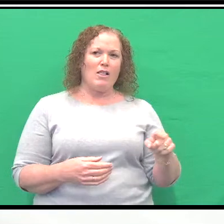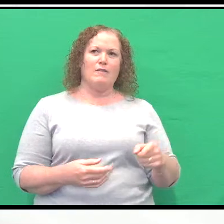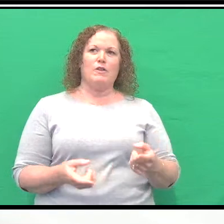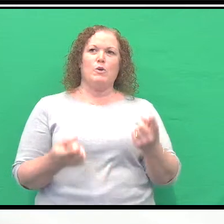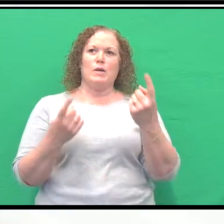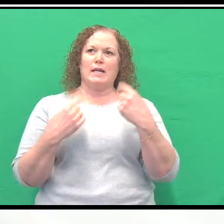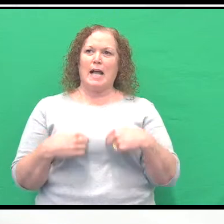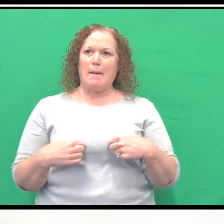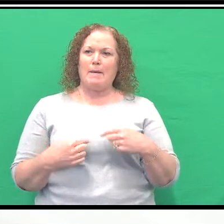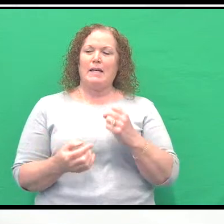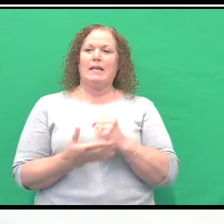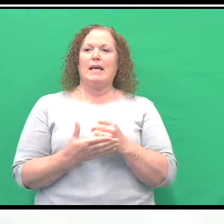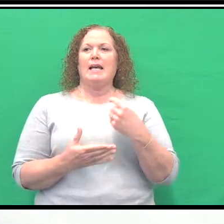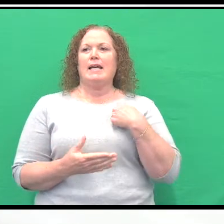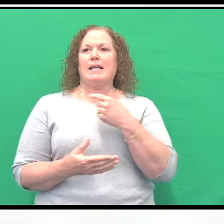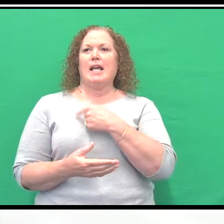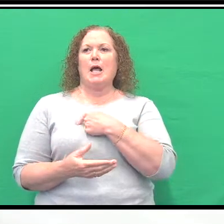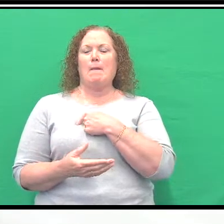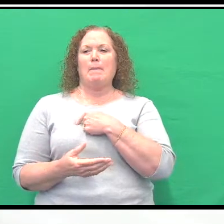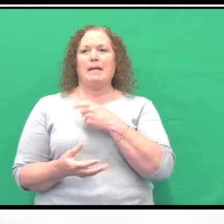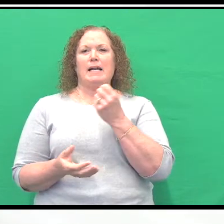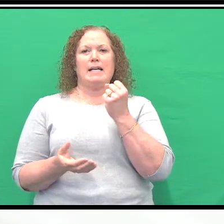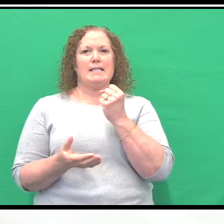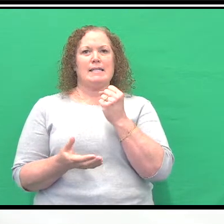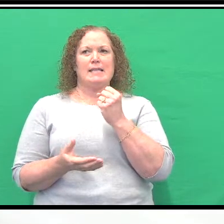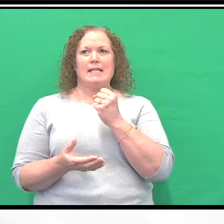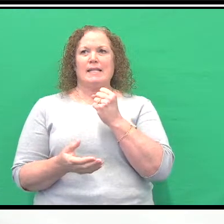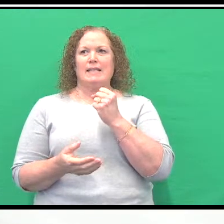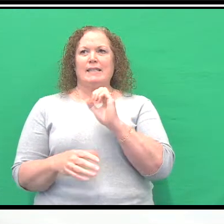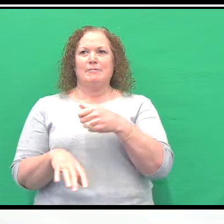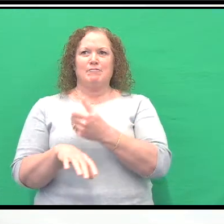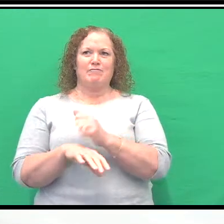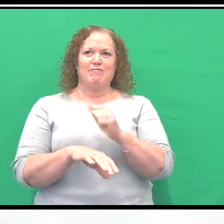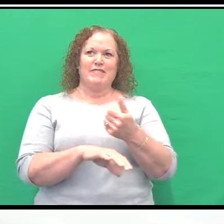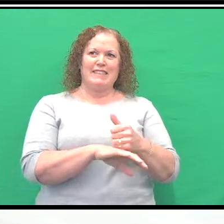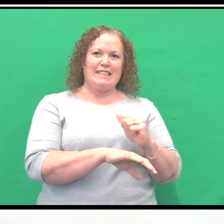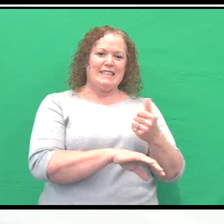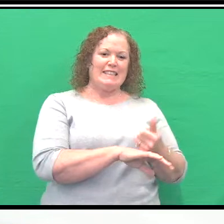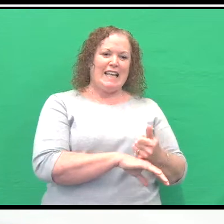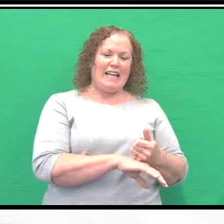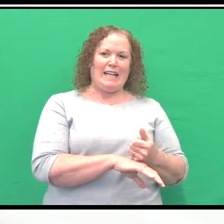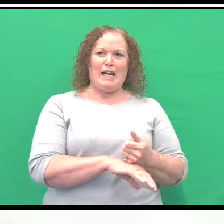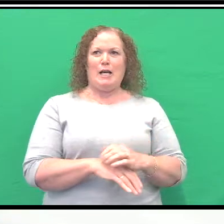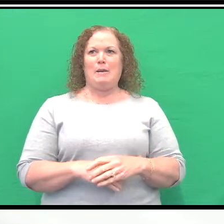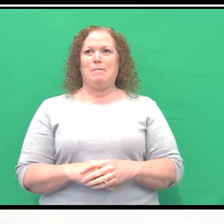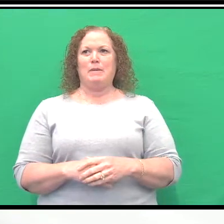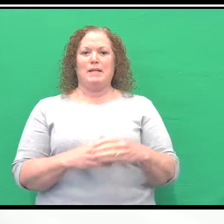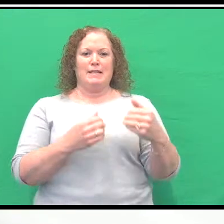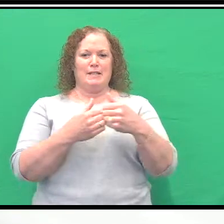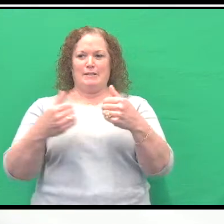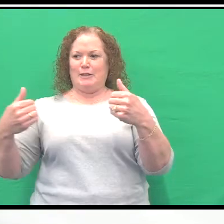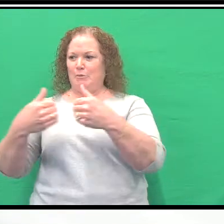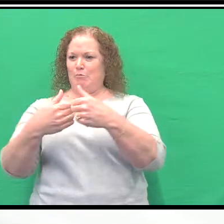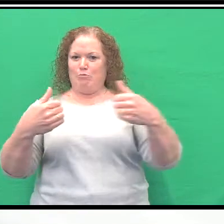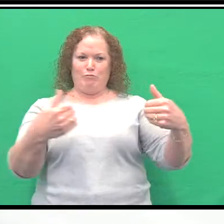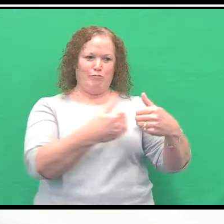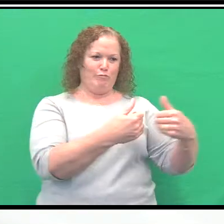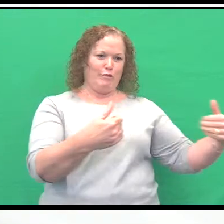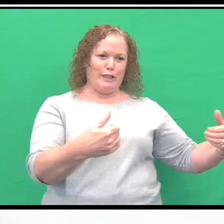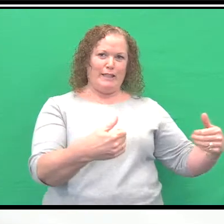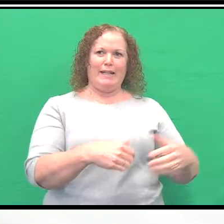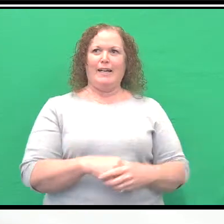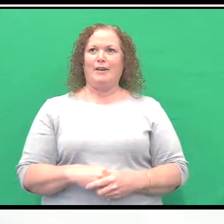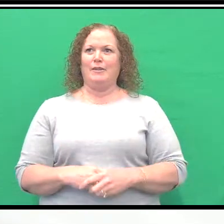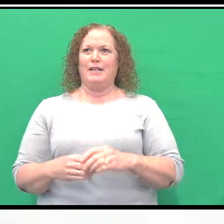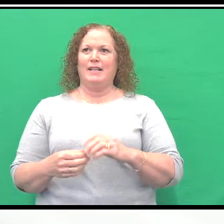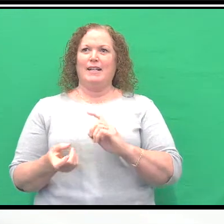set up, spread out, change the settings, make this all workable and safe for all of us. So thank